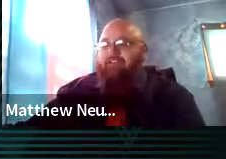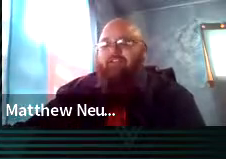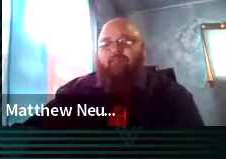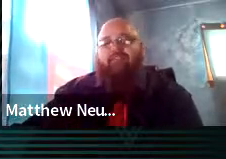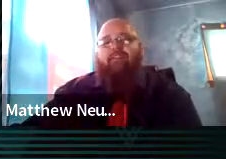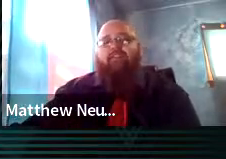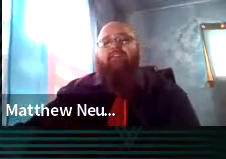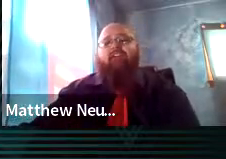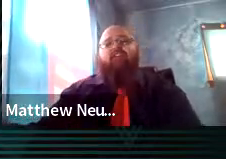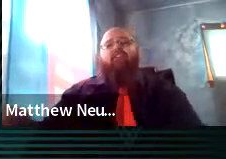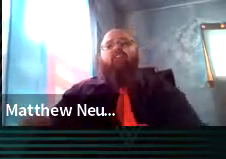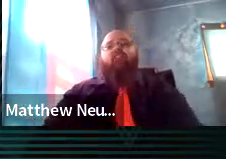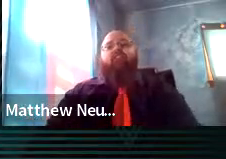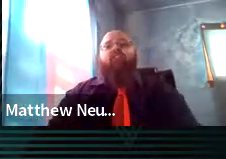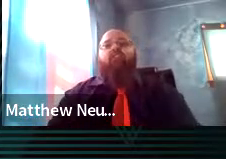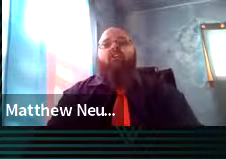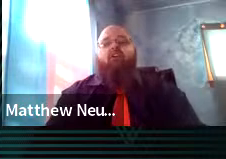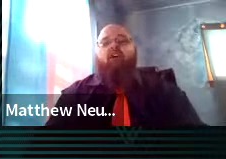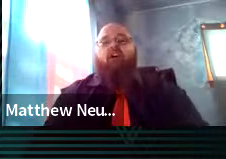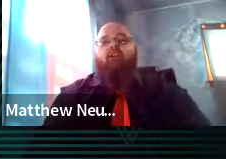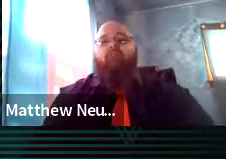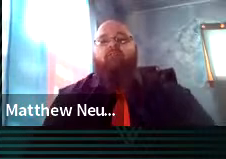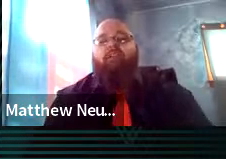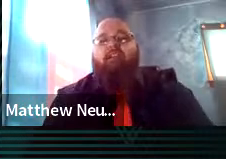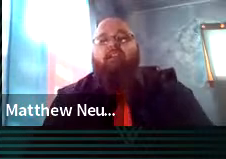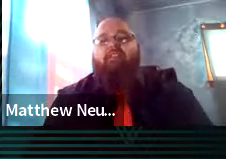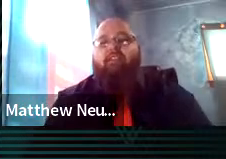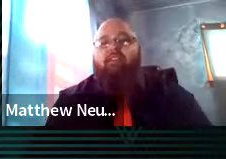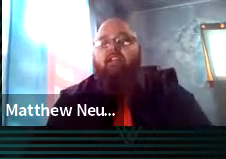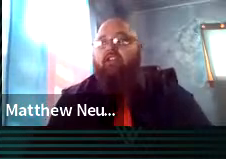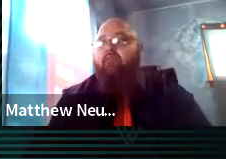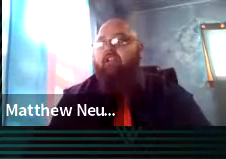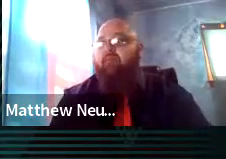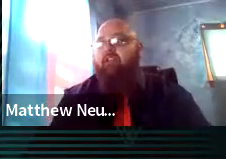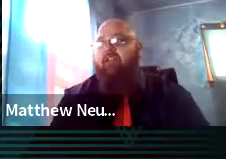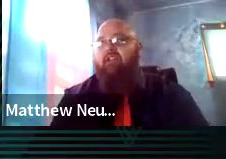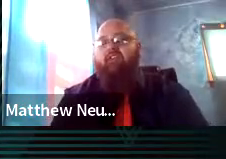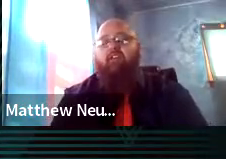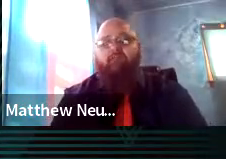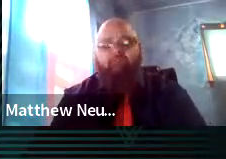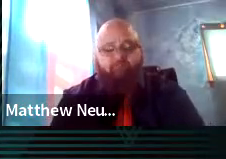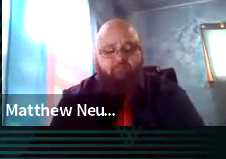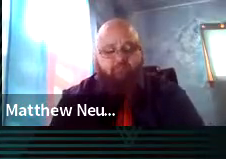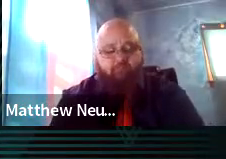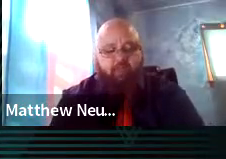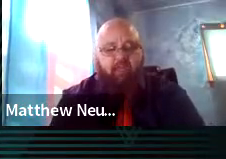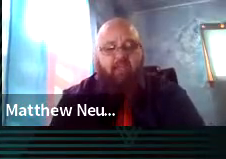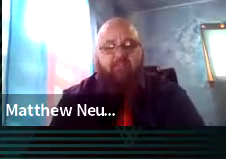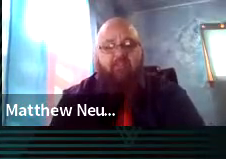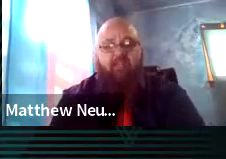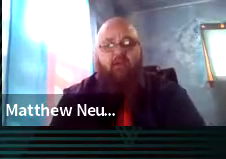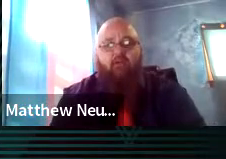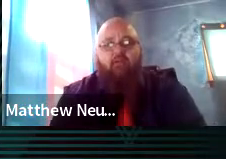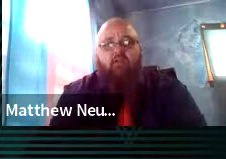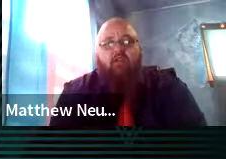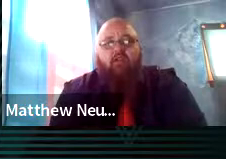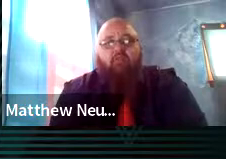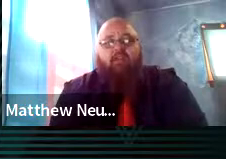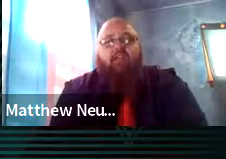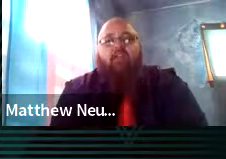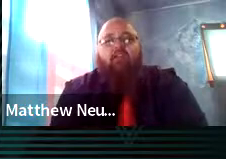So we have to talk about sex education. So because sex education when it comes to HIV and AIDS is